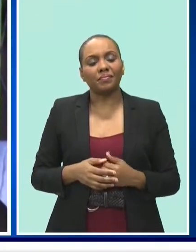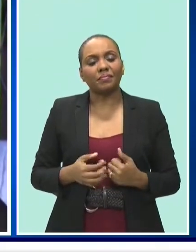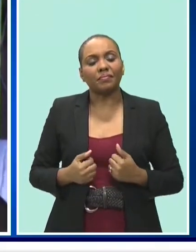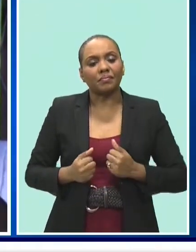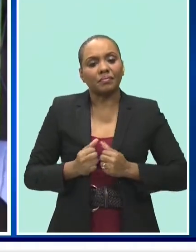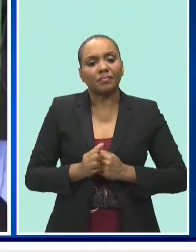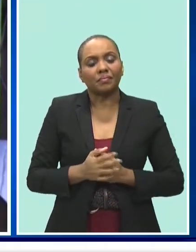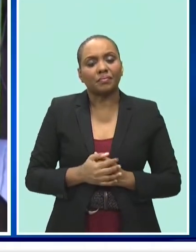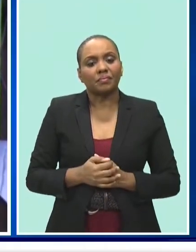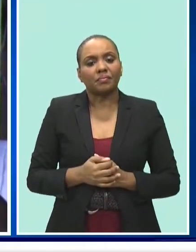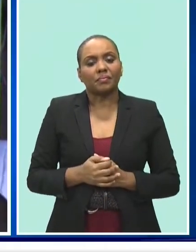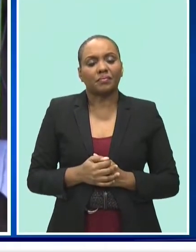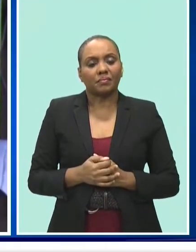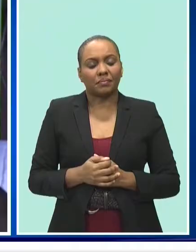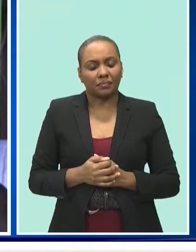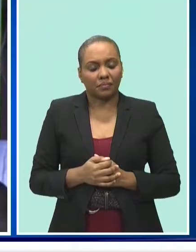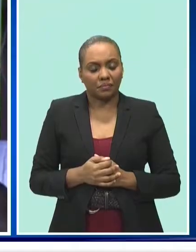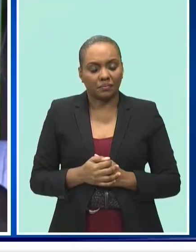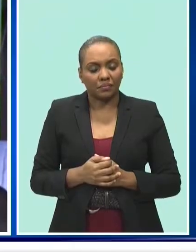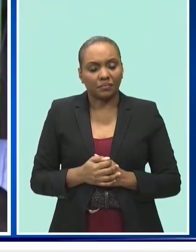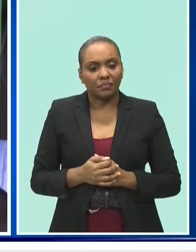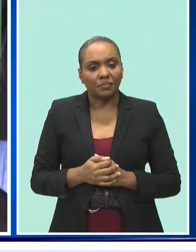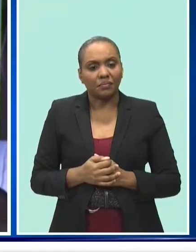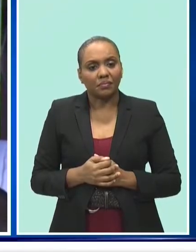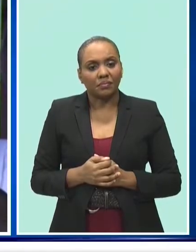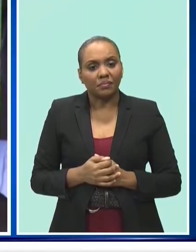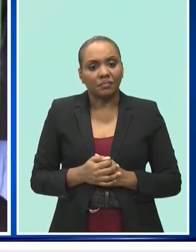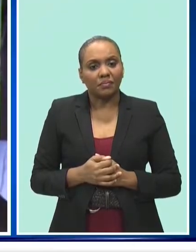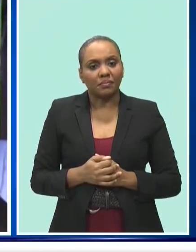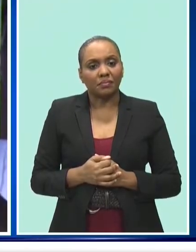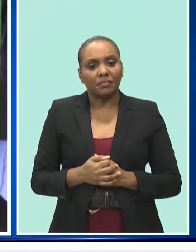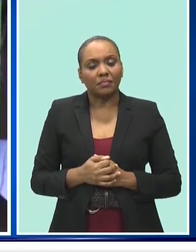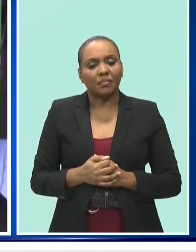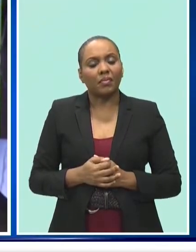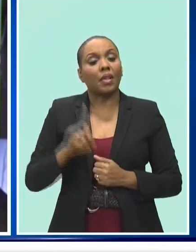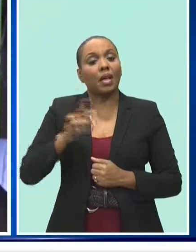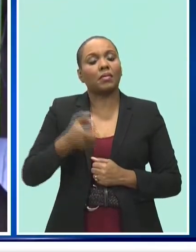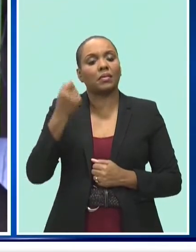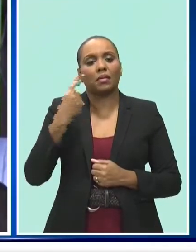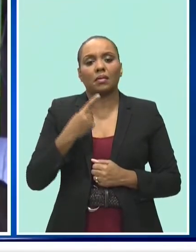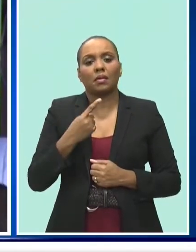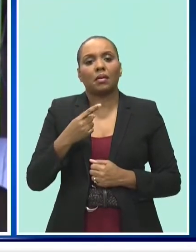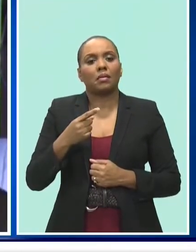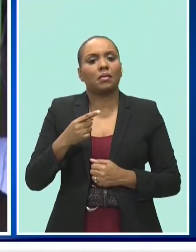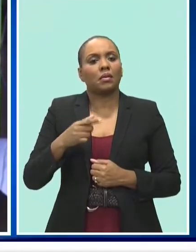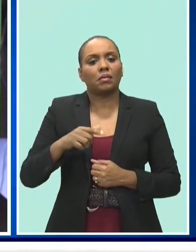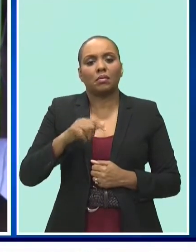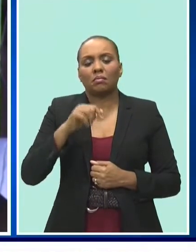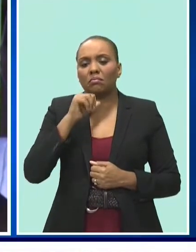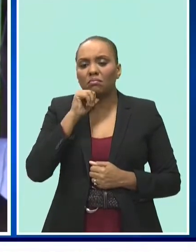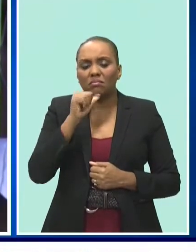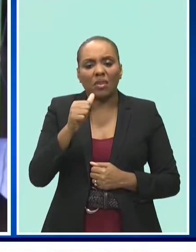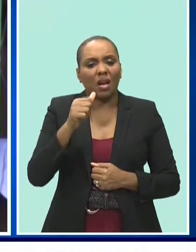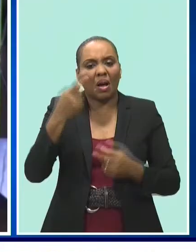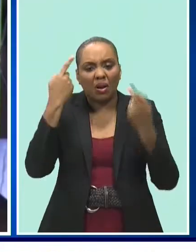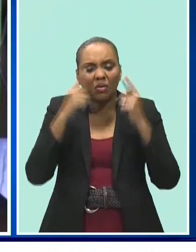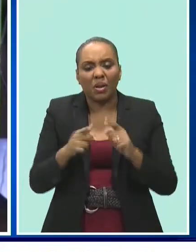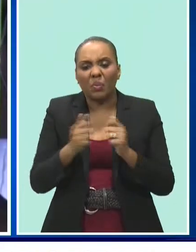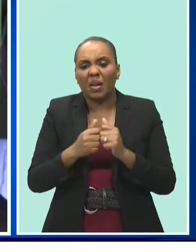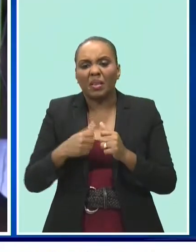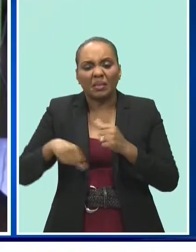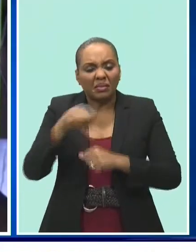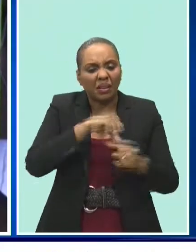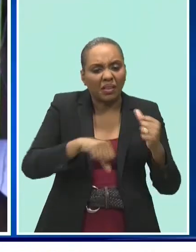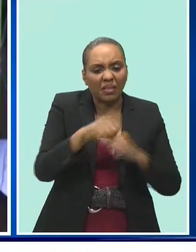you're not gonna have, well, everybody's not always going to be in your corner. You're not going to agree with everything that everybody does or everybody